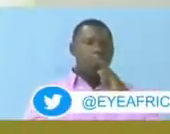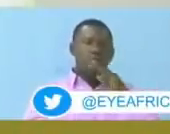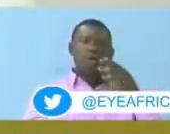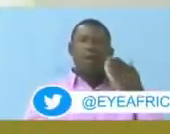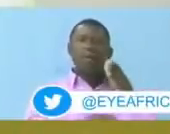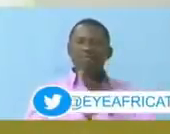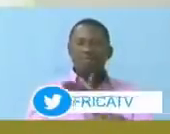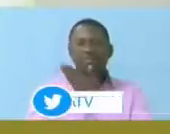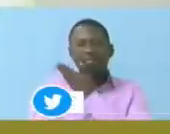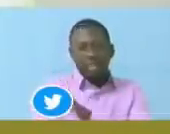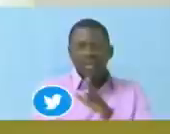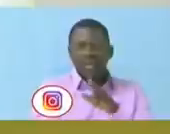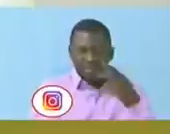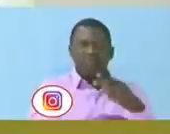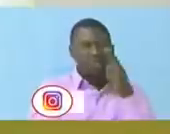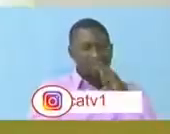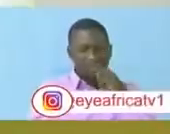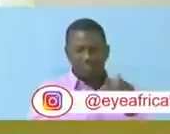dismissed.